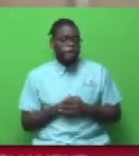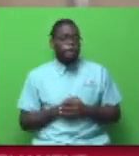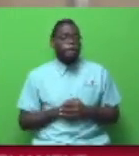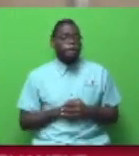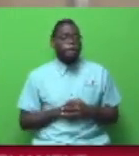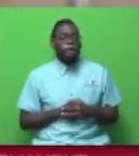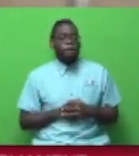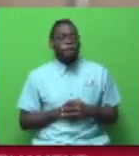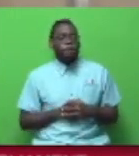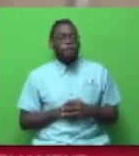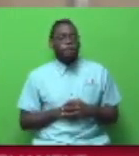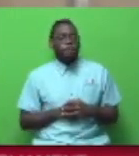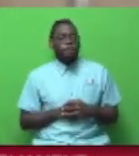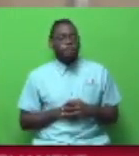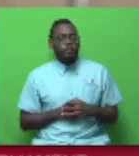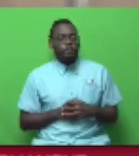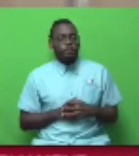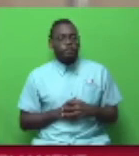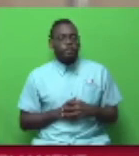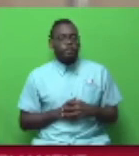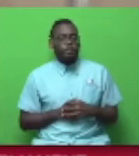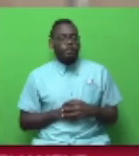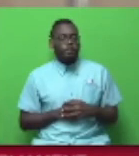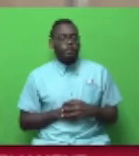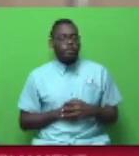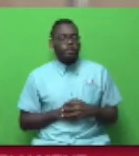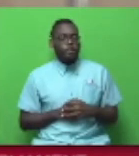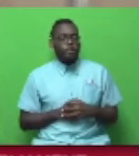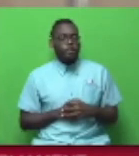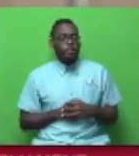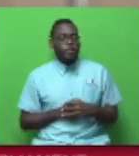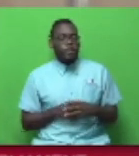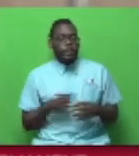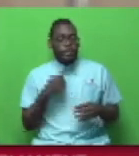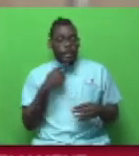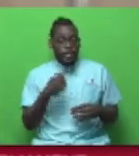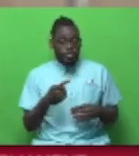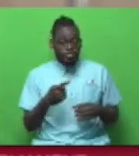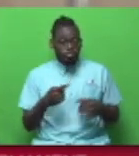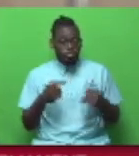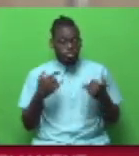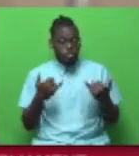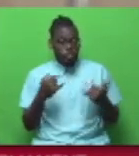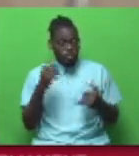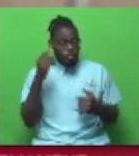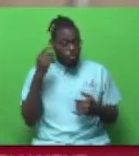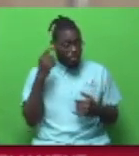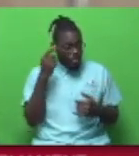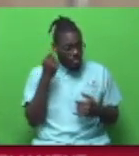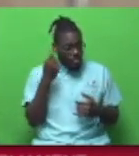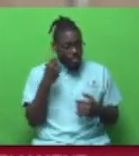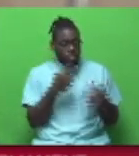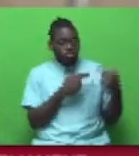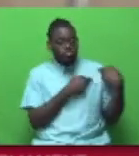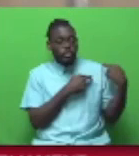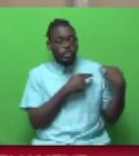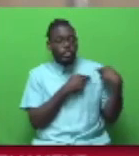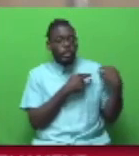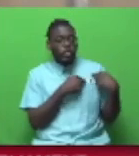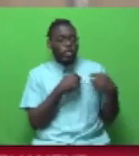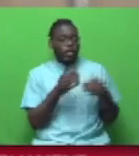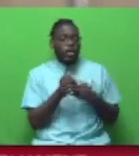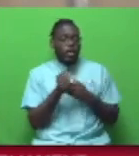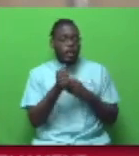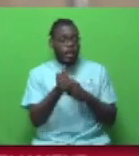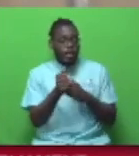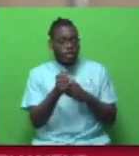Mr. Manning, when he, our then Prime Minister, Mr. Manning also spoke about the responsibility of leaders in ensuring